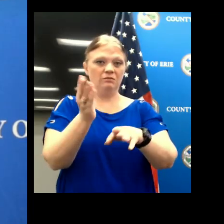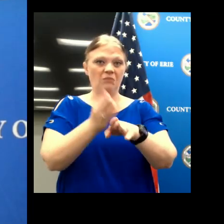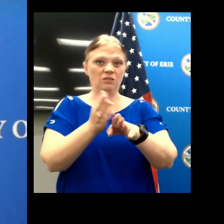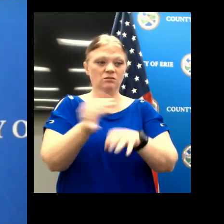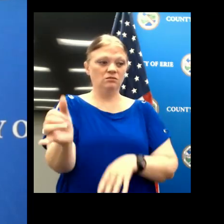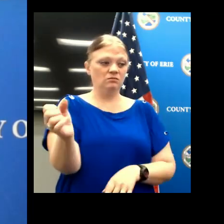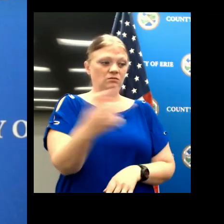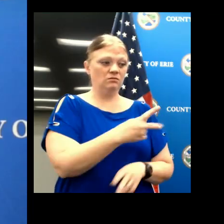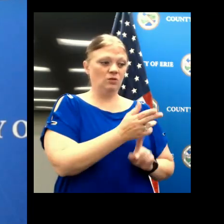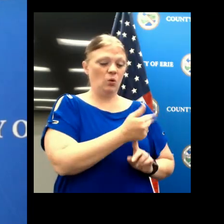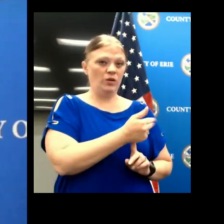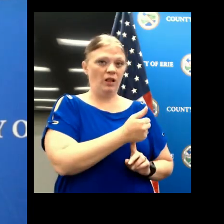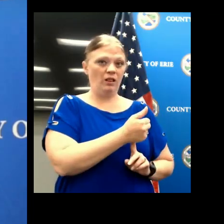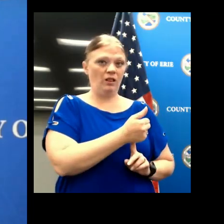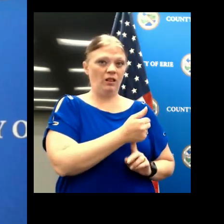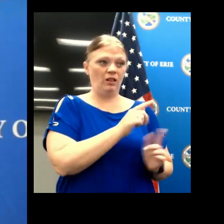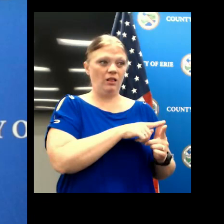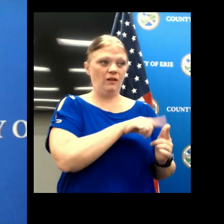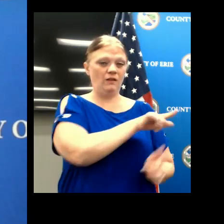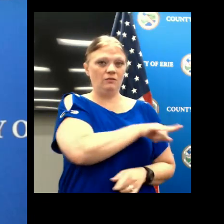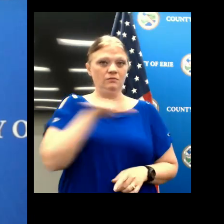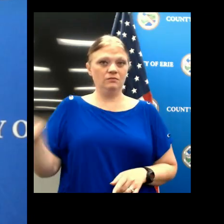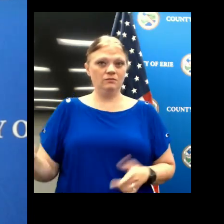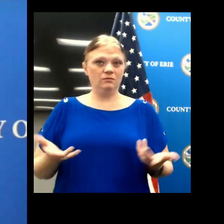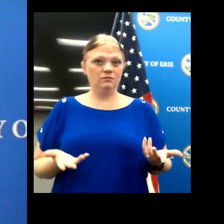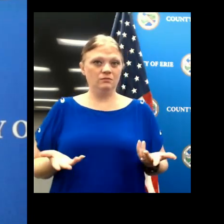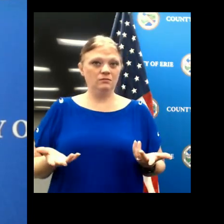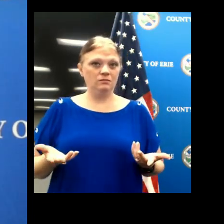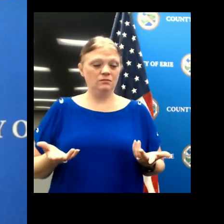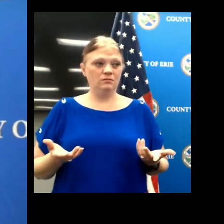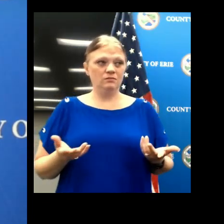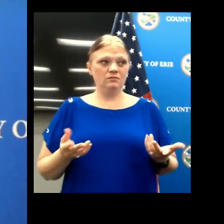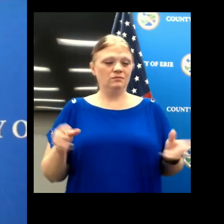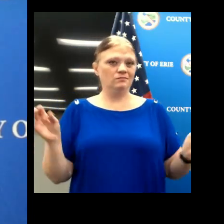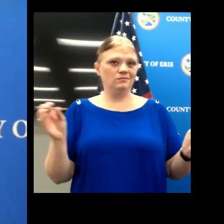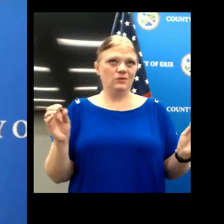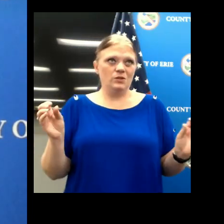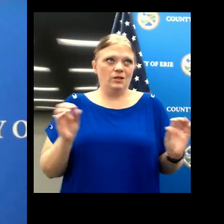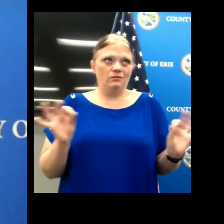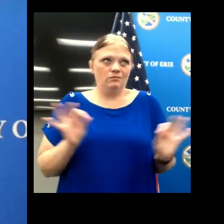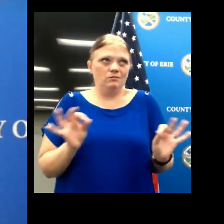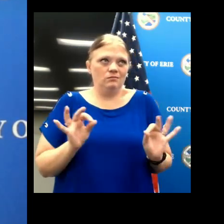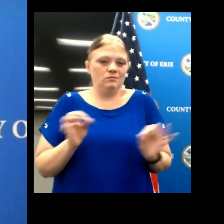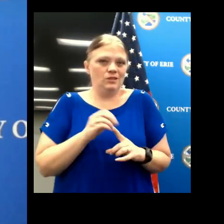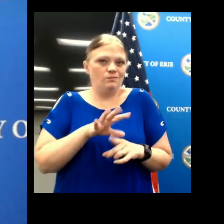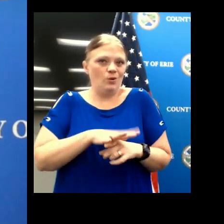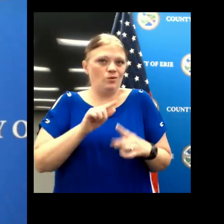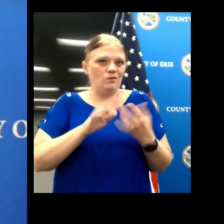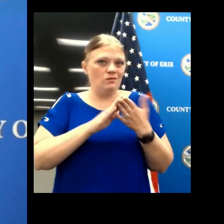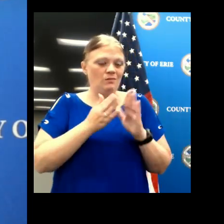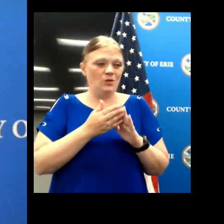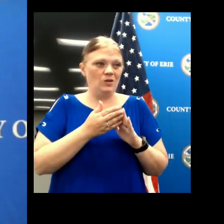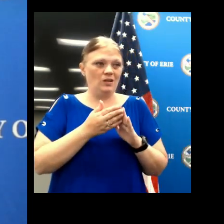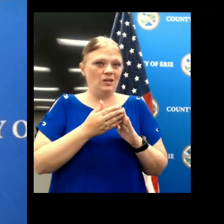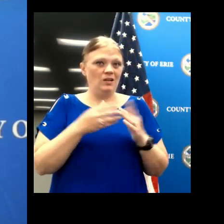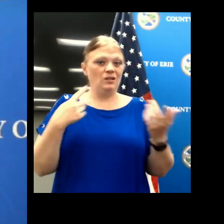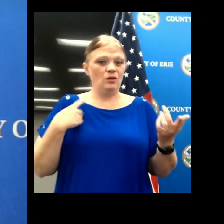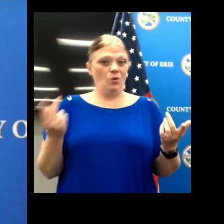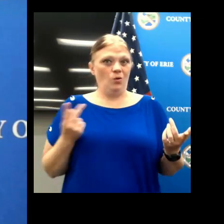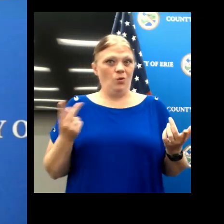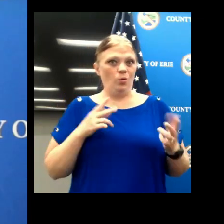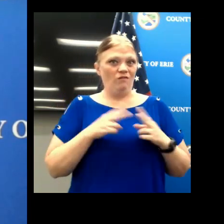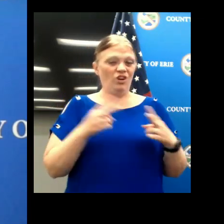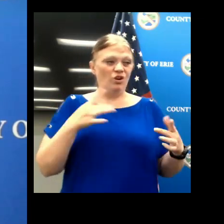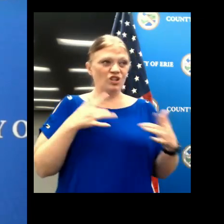back to the hotel, and then back to the airport. So there'll be minimal exposure to community. I mean, what the county executive and I were very concerned